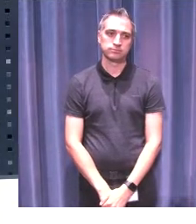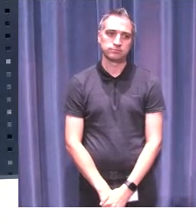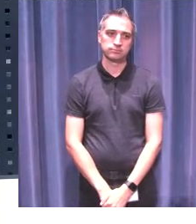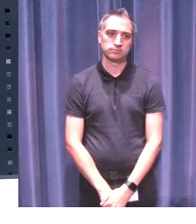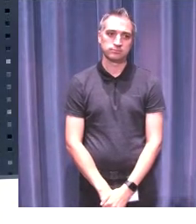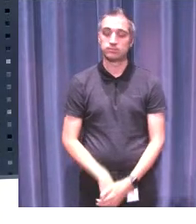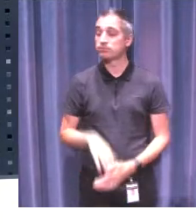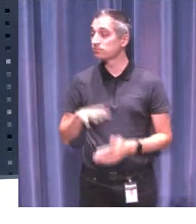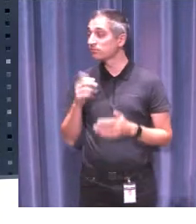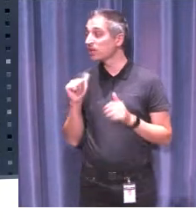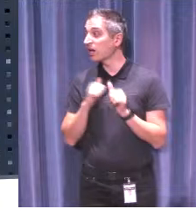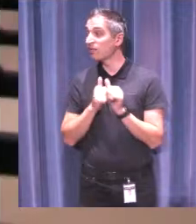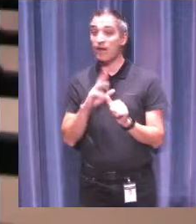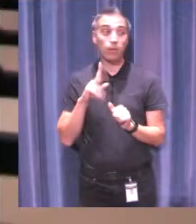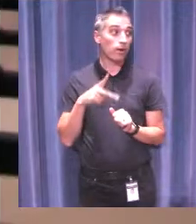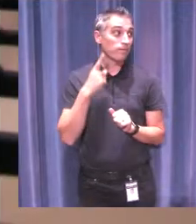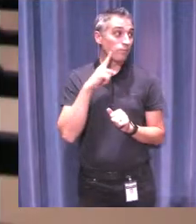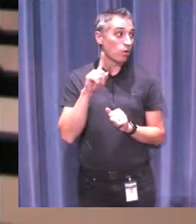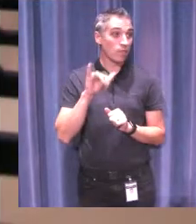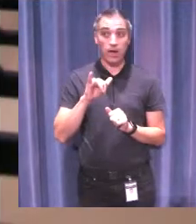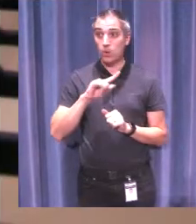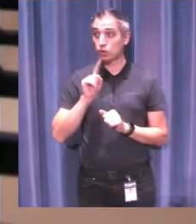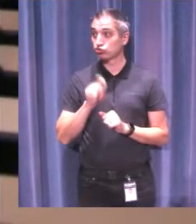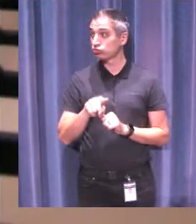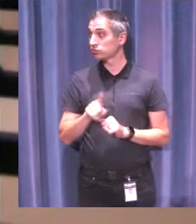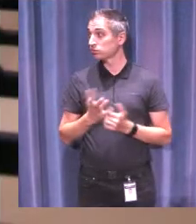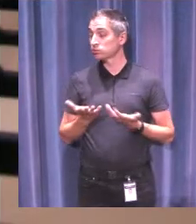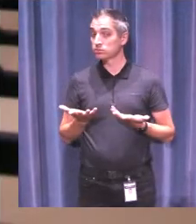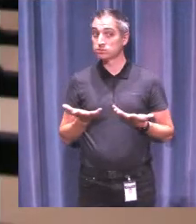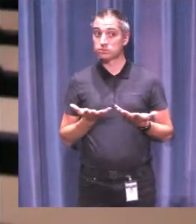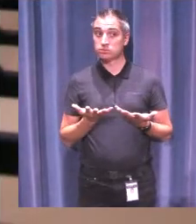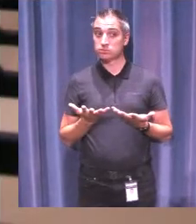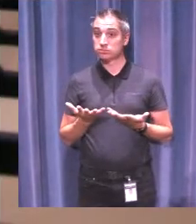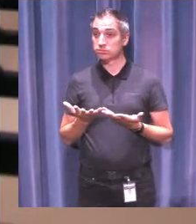Is there a follow-up to that question by anyone?